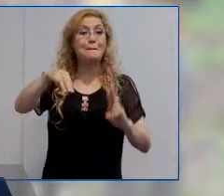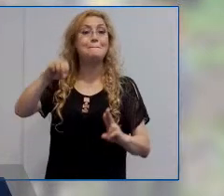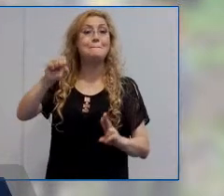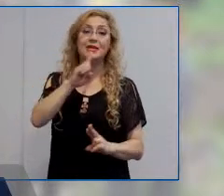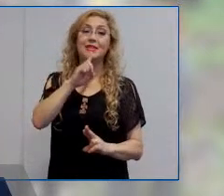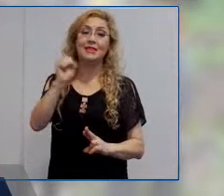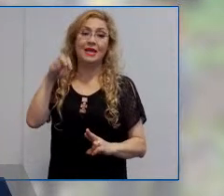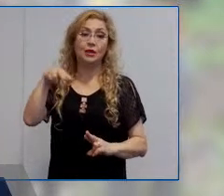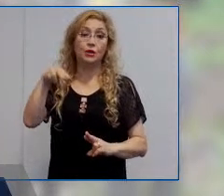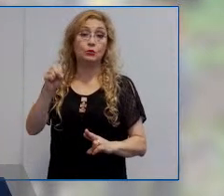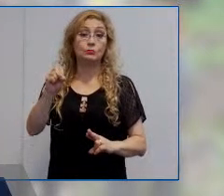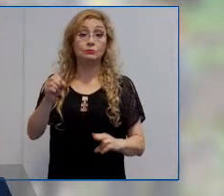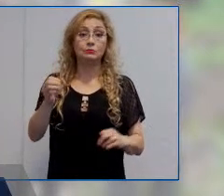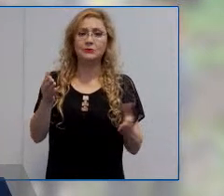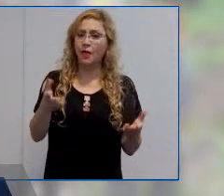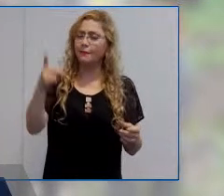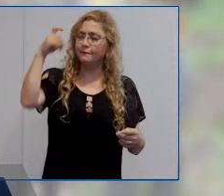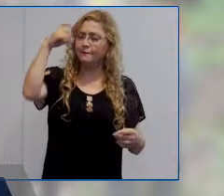of methane.